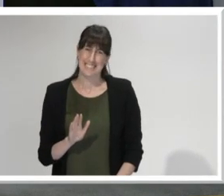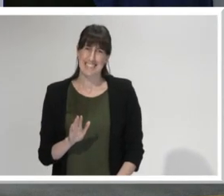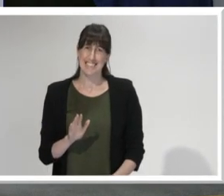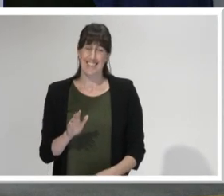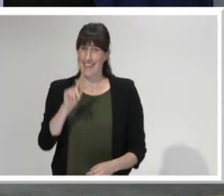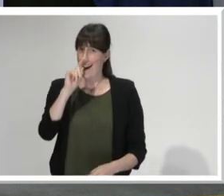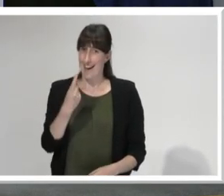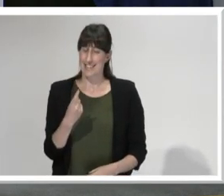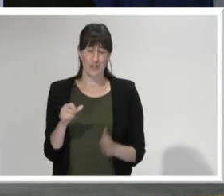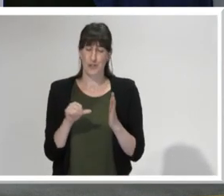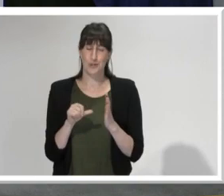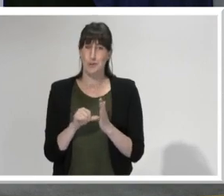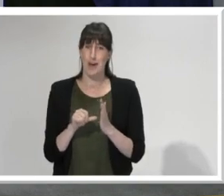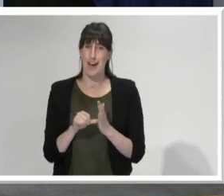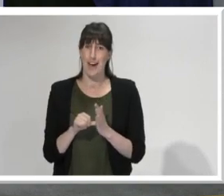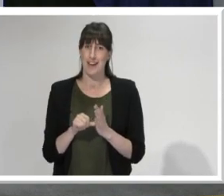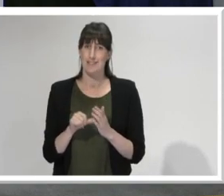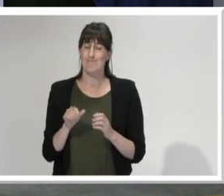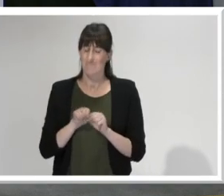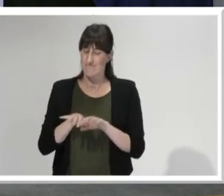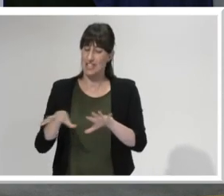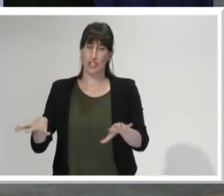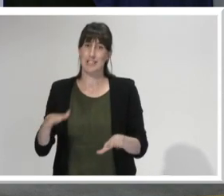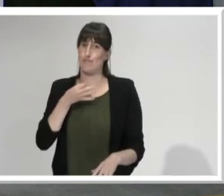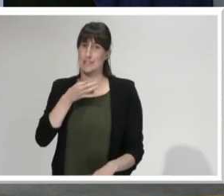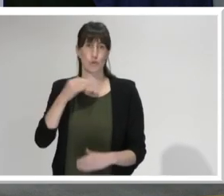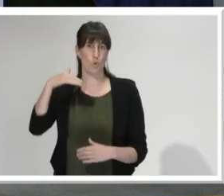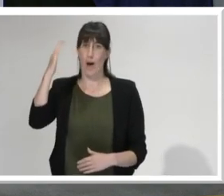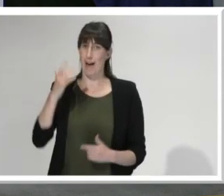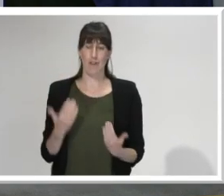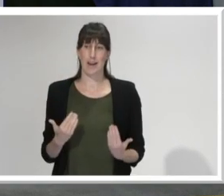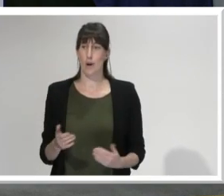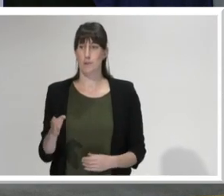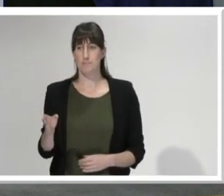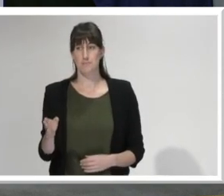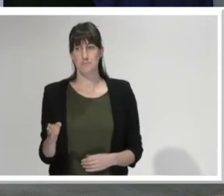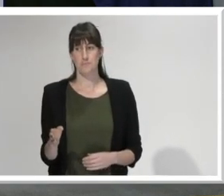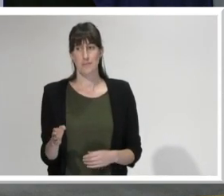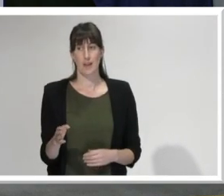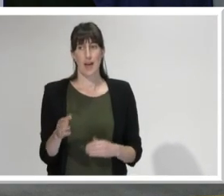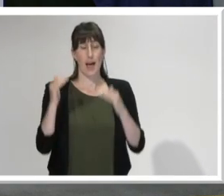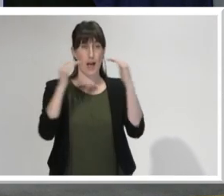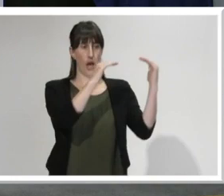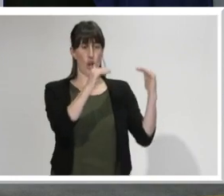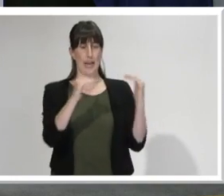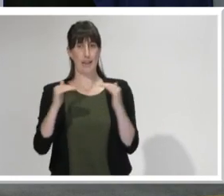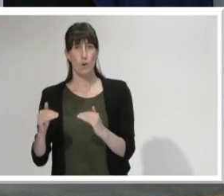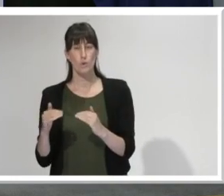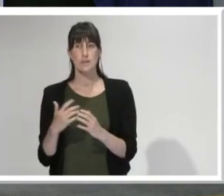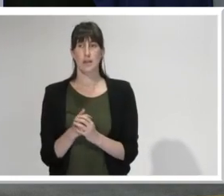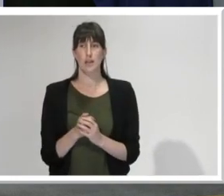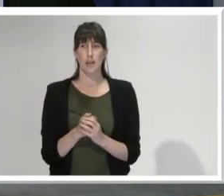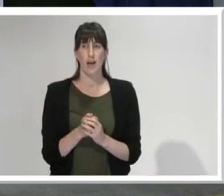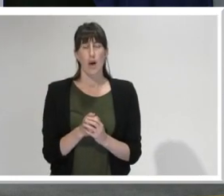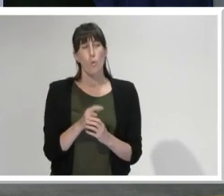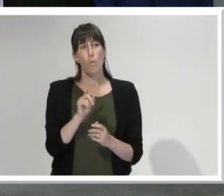this point. Last couple, just yeah. on moving between alert levels, have you settled on a range of triggers for those,